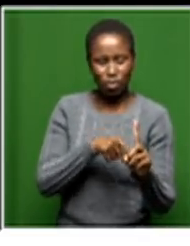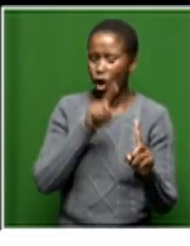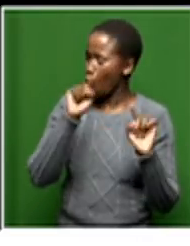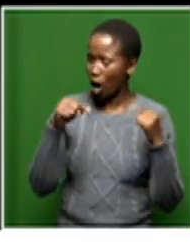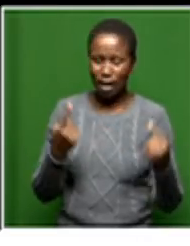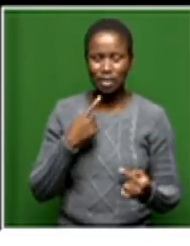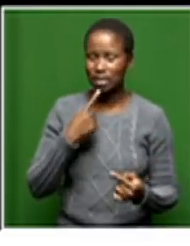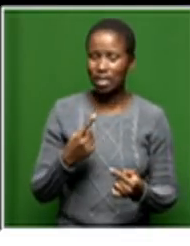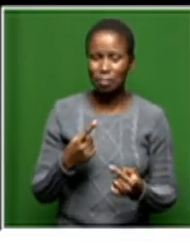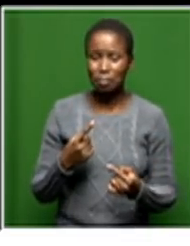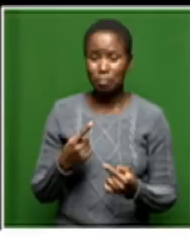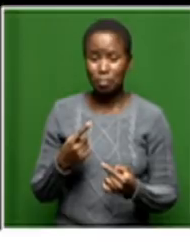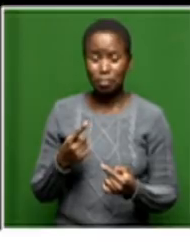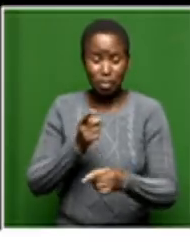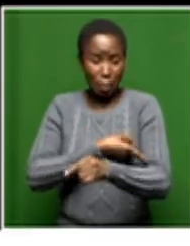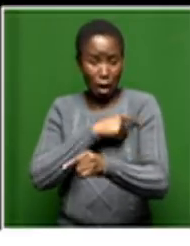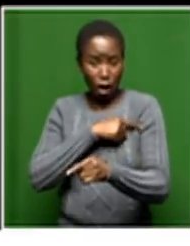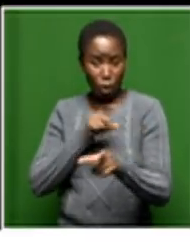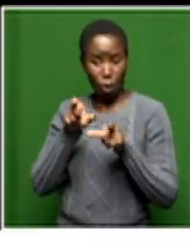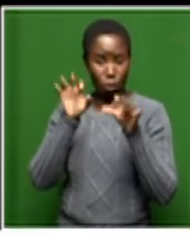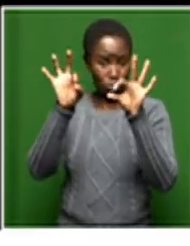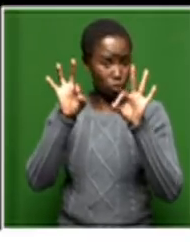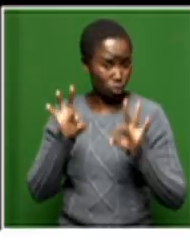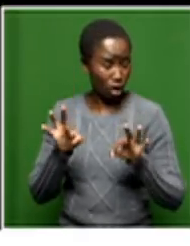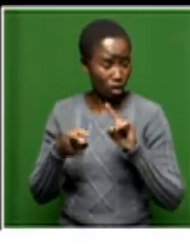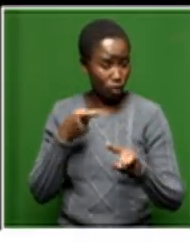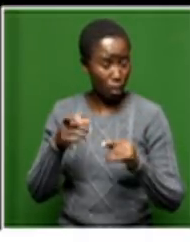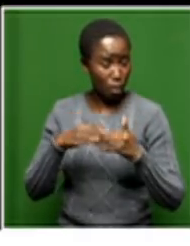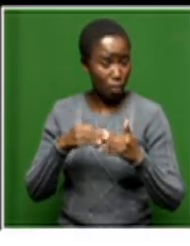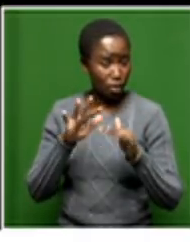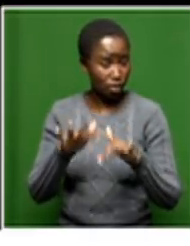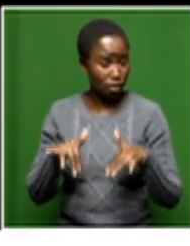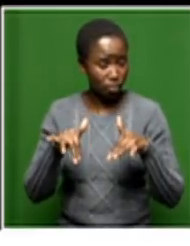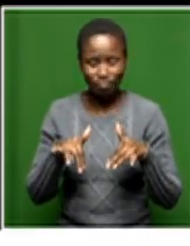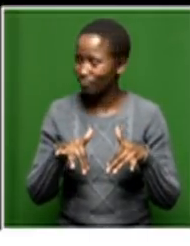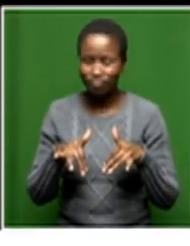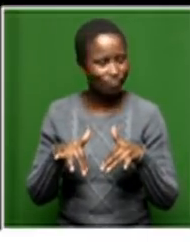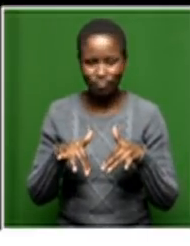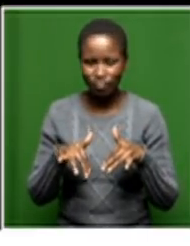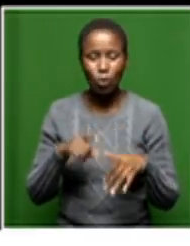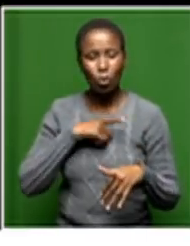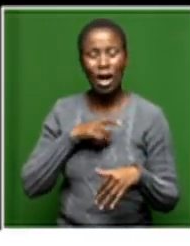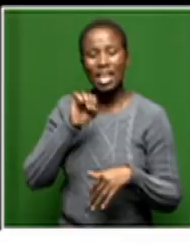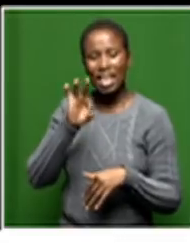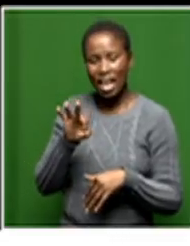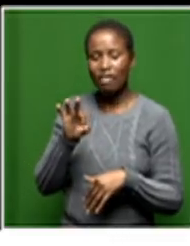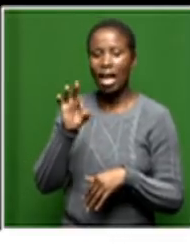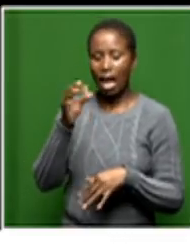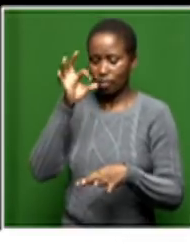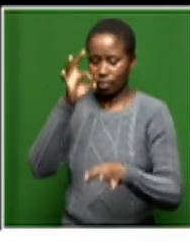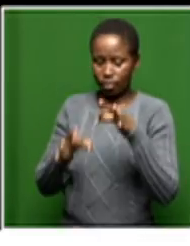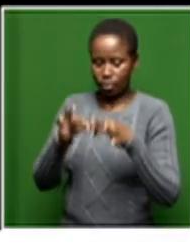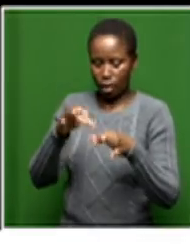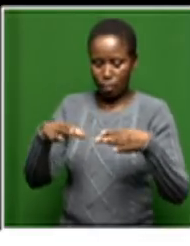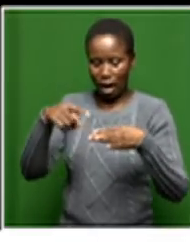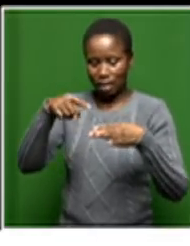powers are not exercised correctly by some members of parliament. Once the ruling party has a position, they come